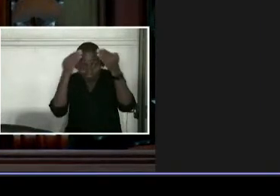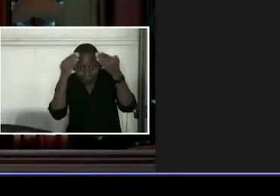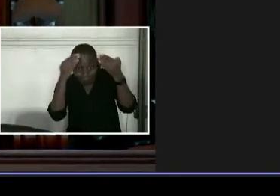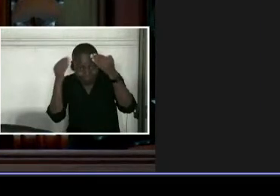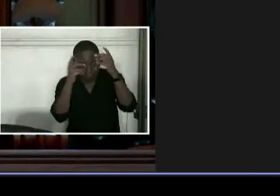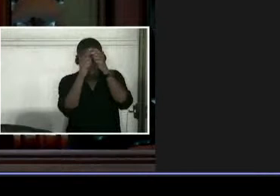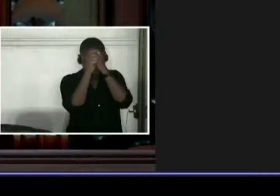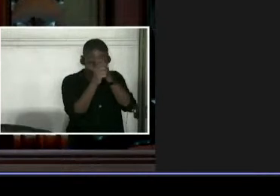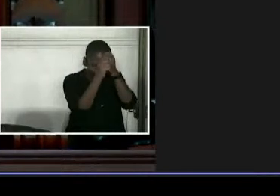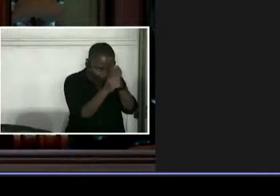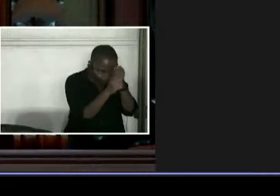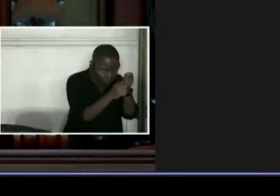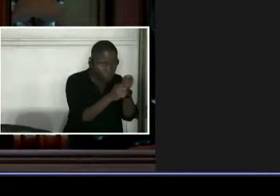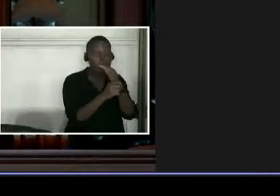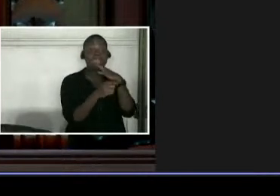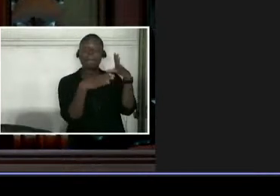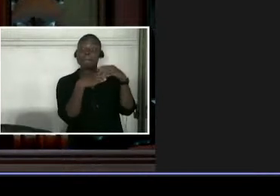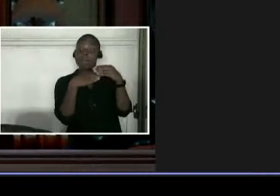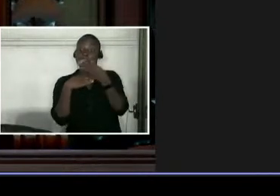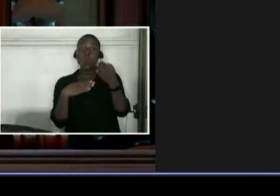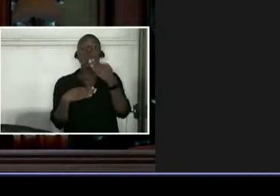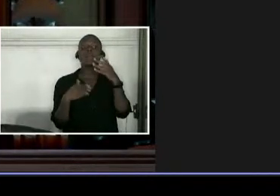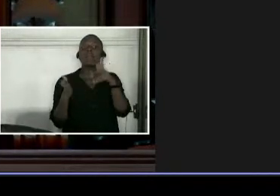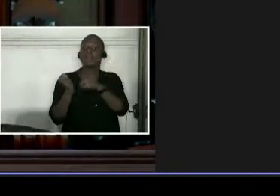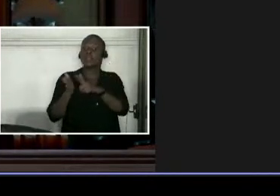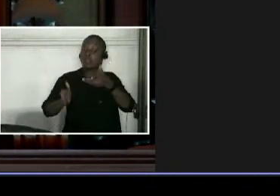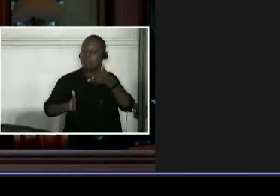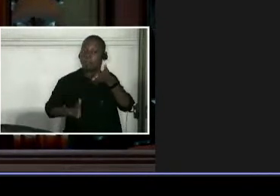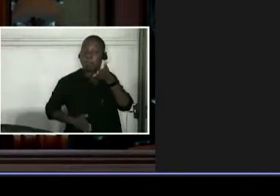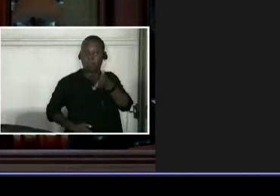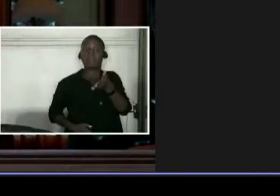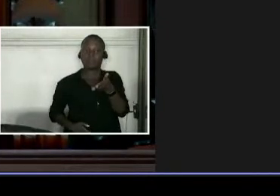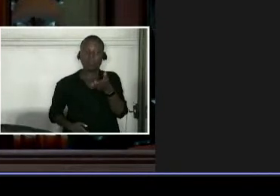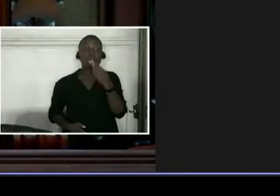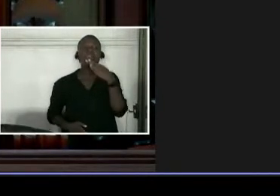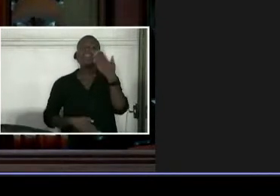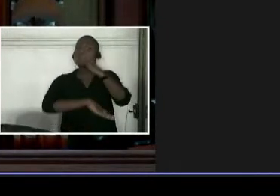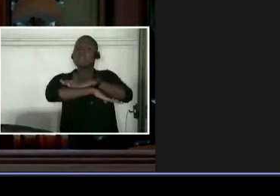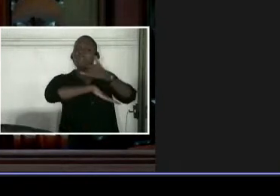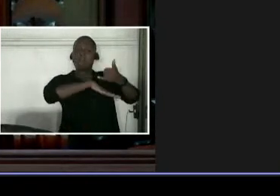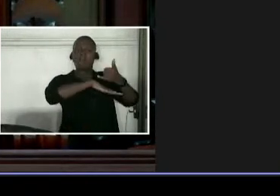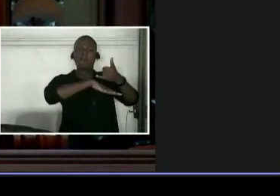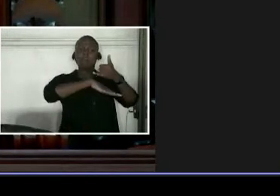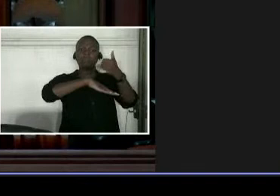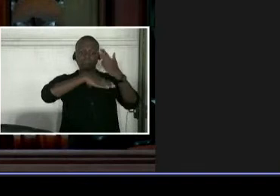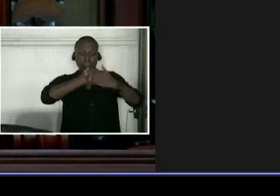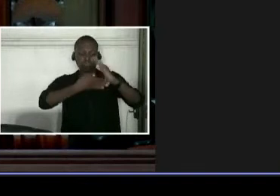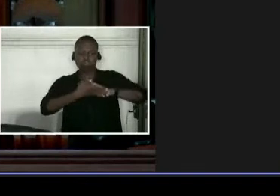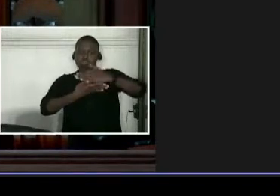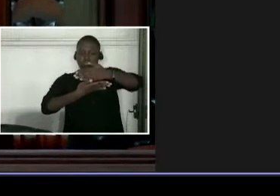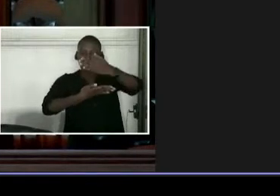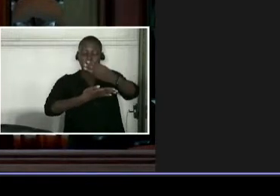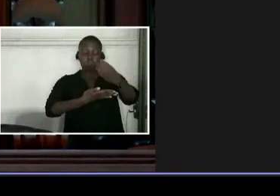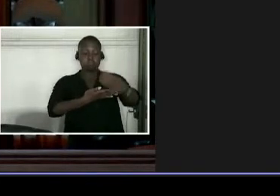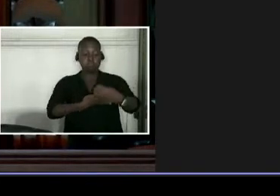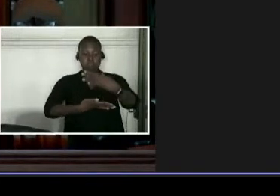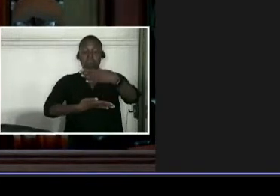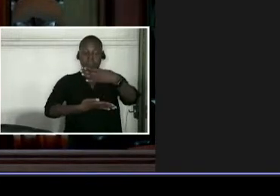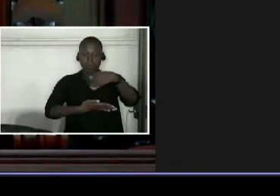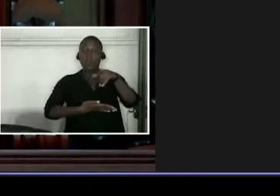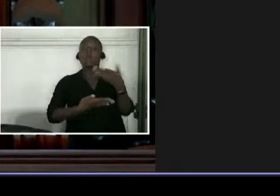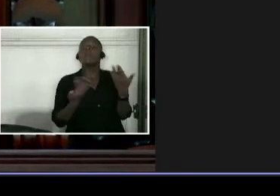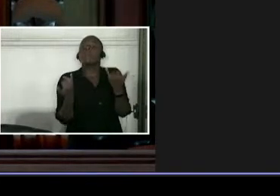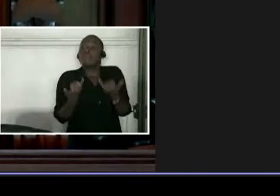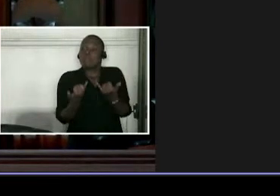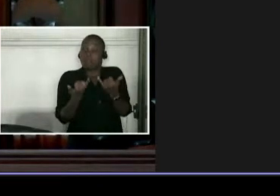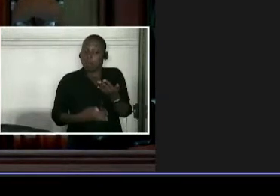also extended to all members of the legislature who are connected visually and those who are present.